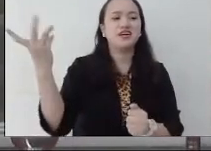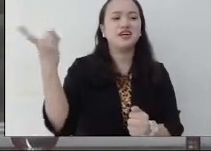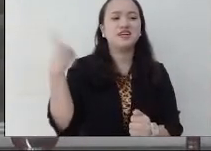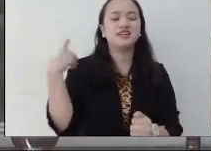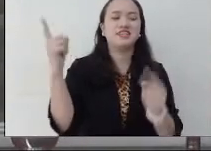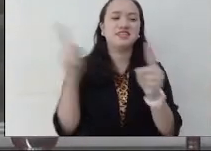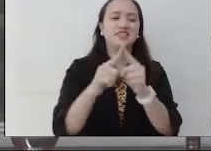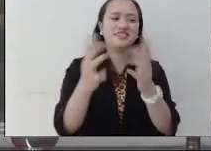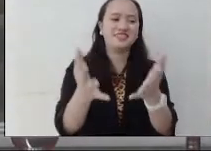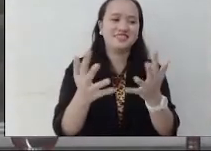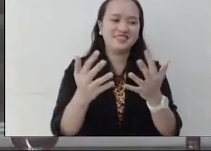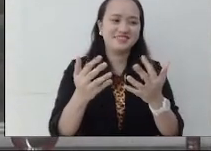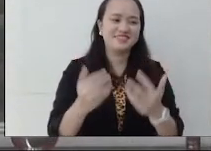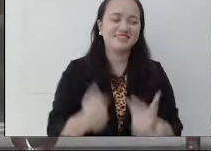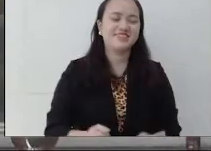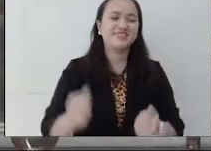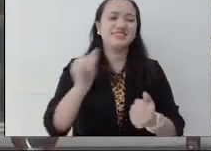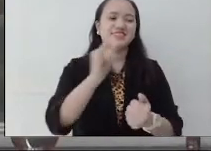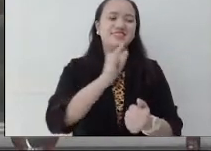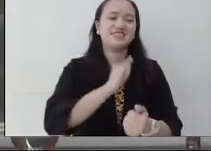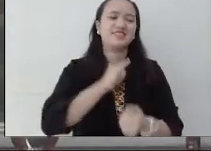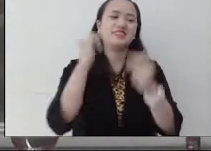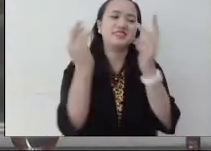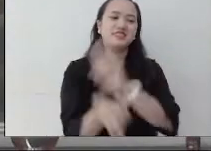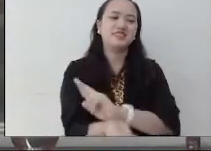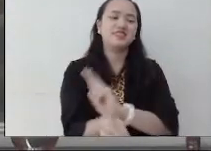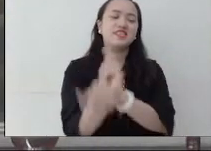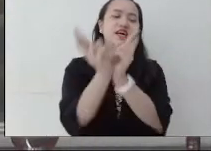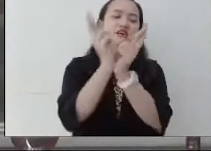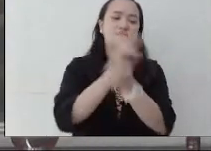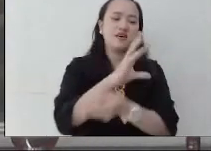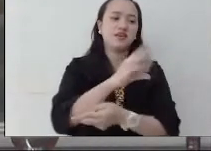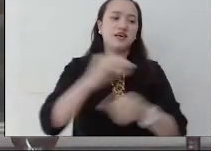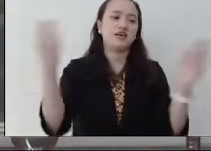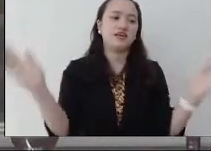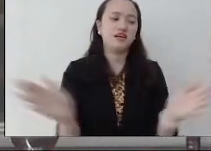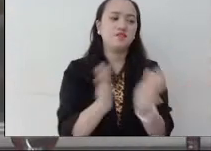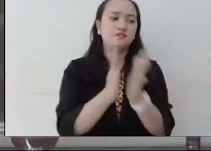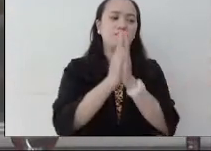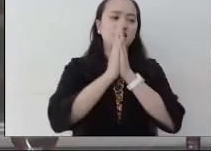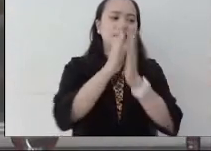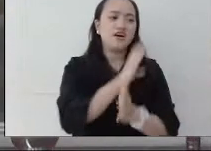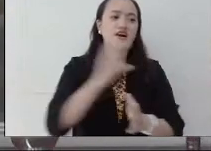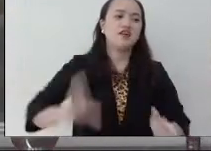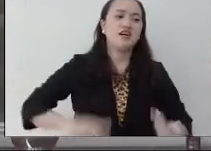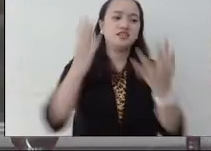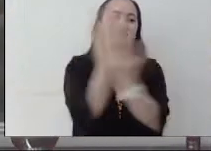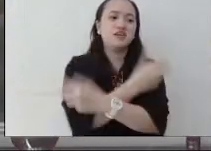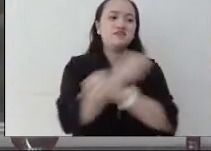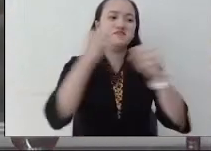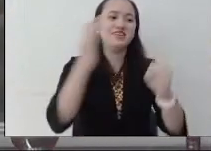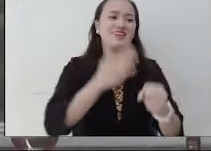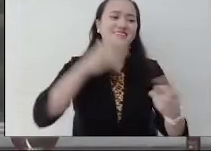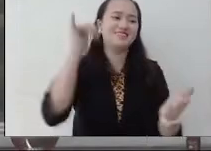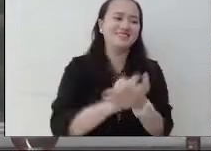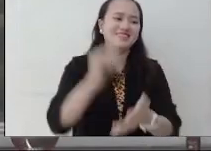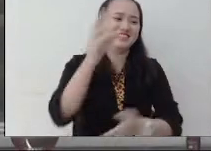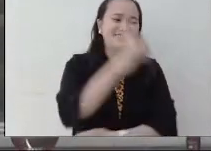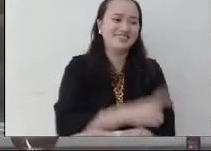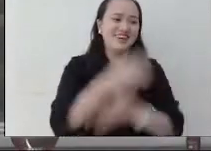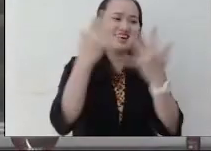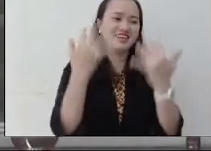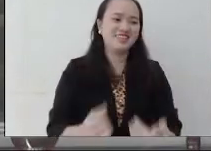all that I had to gain. I repented and prayed, Christ saved me that